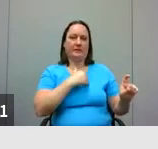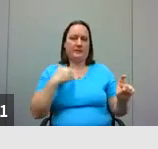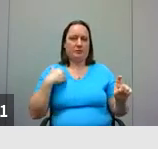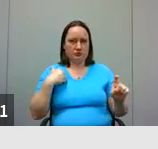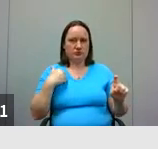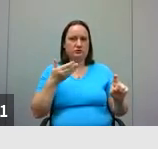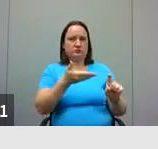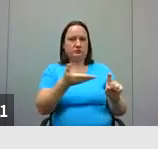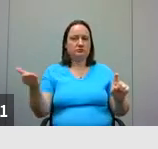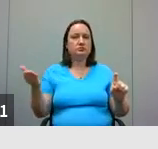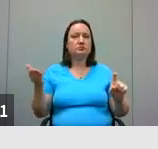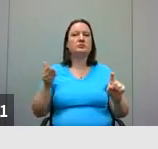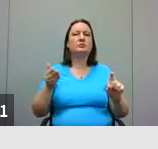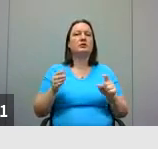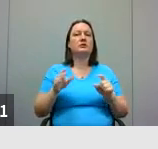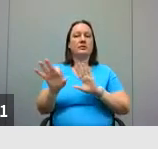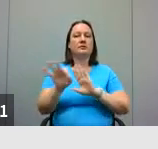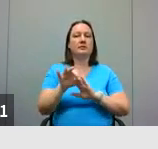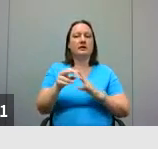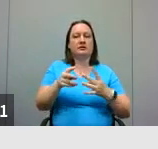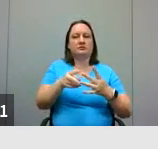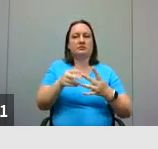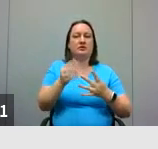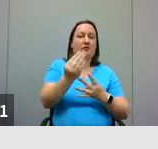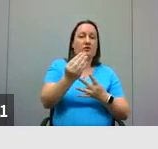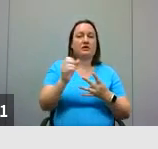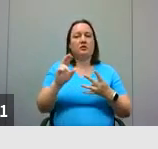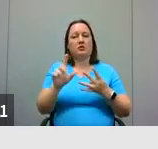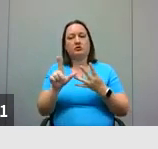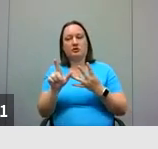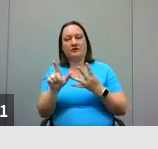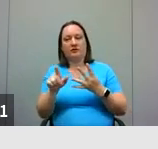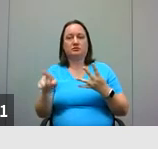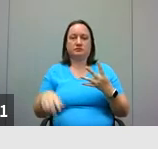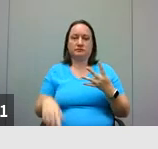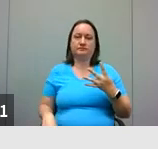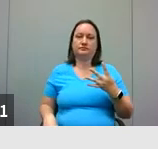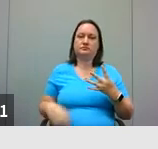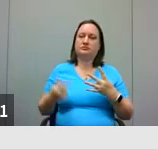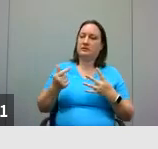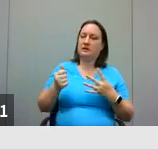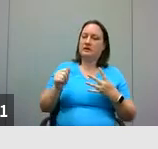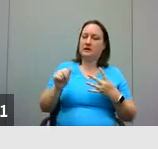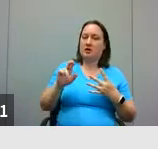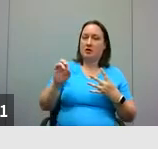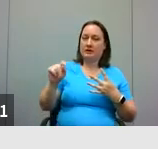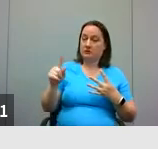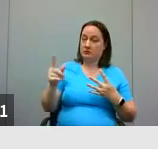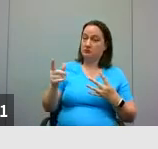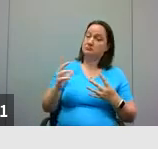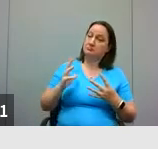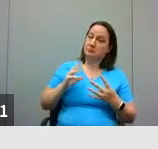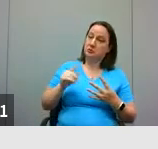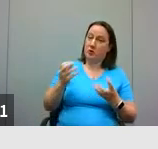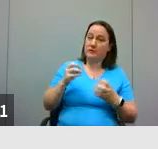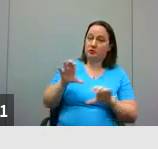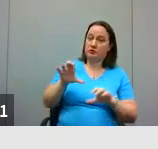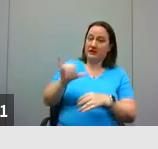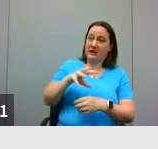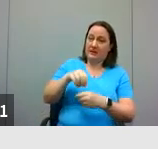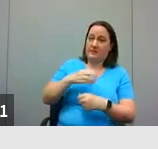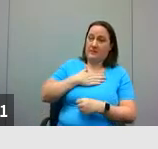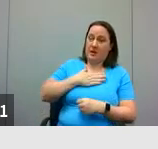21st. Does that sound good? Yes, indeed. And you want me to do that in my report in the beginning? Yes. Okay. If you could